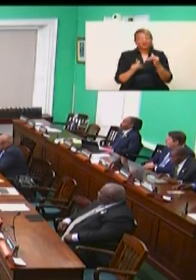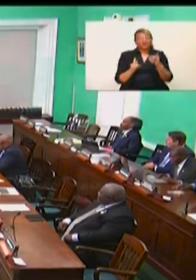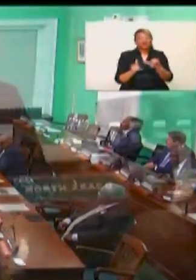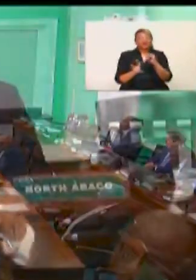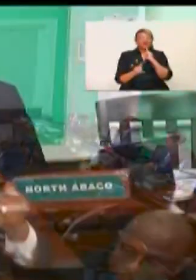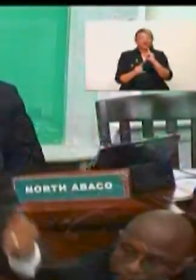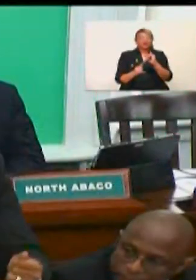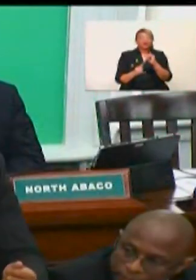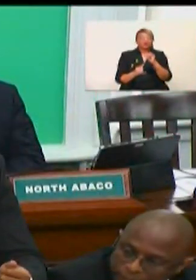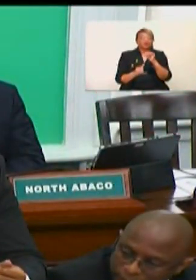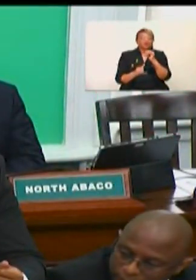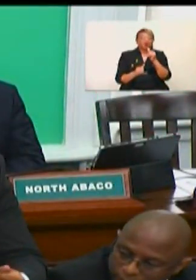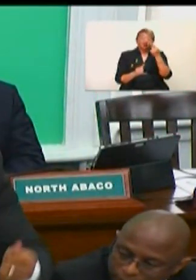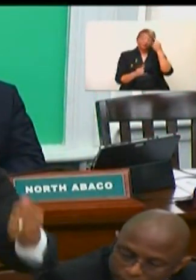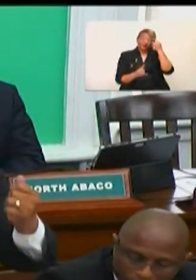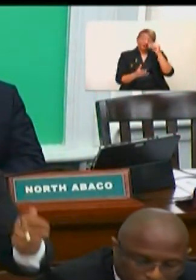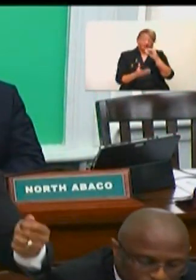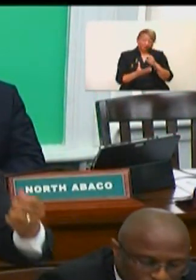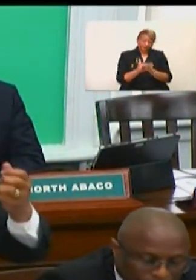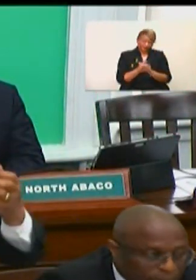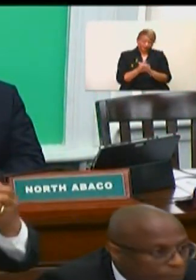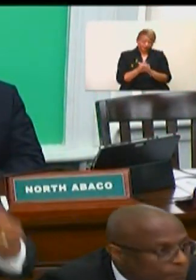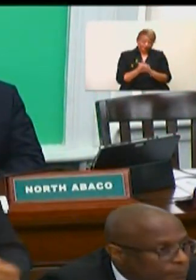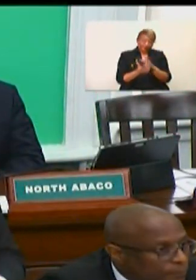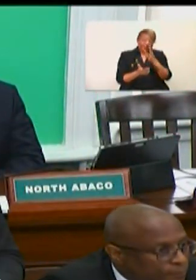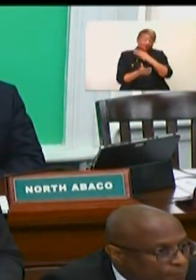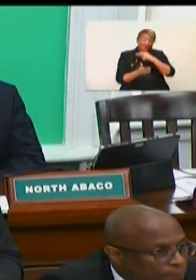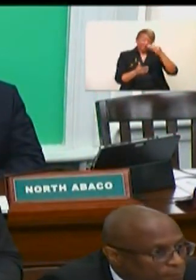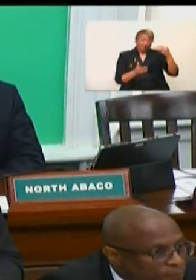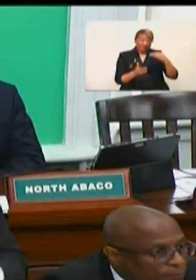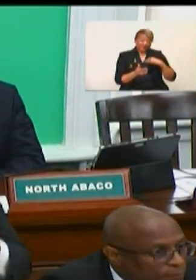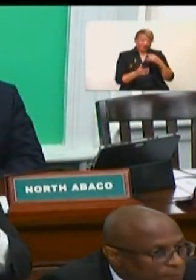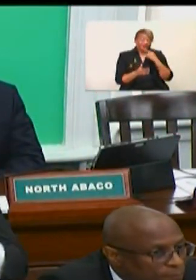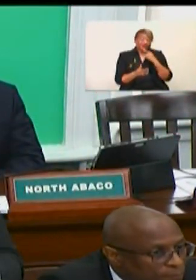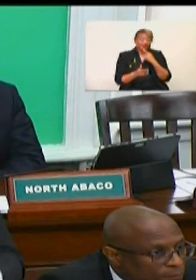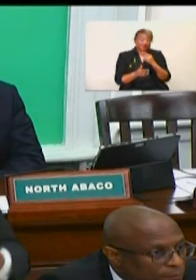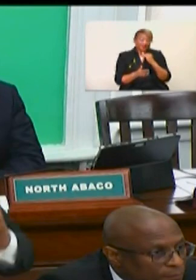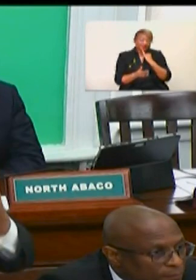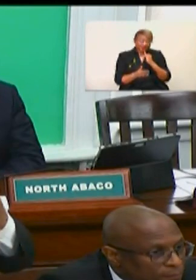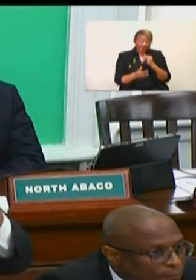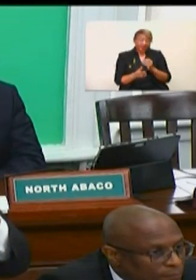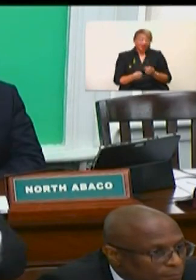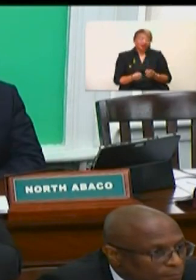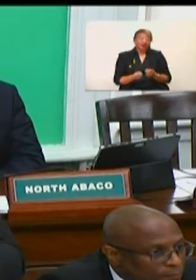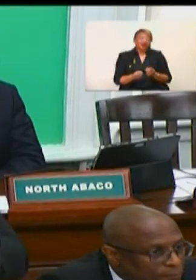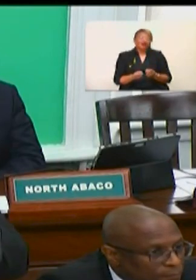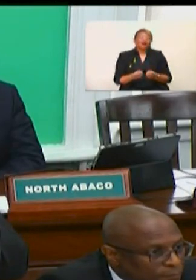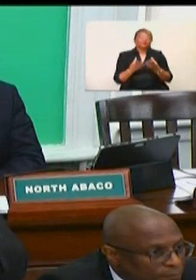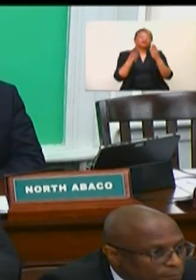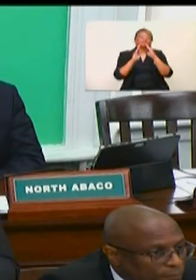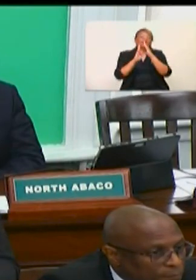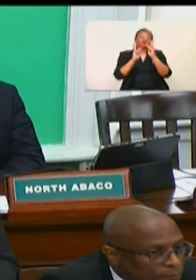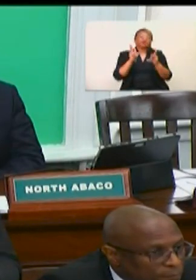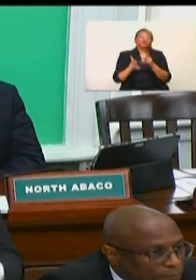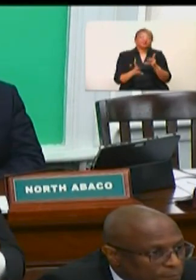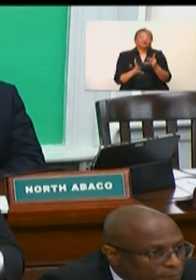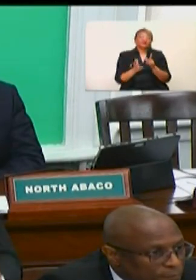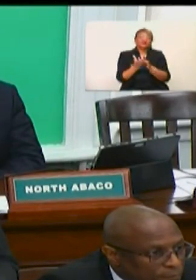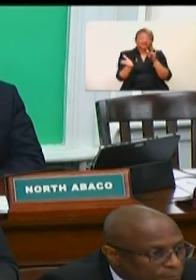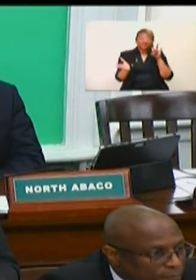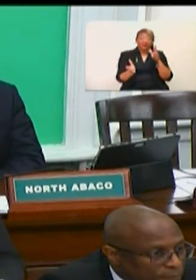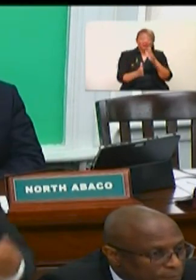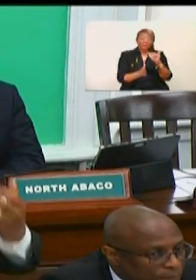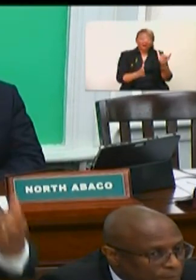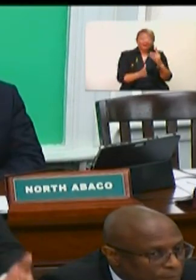so unbelievable that the member is stating here how much the Bahamian people has been disadvantaged by this